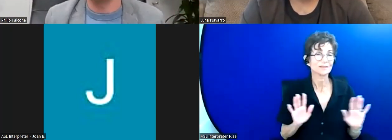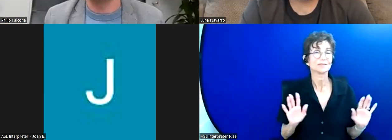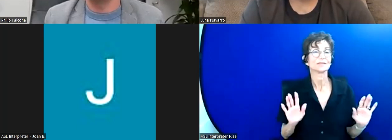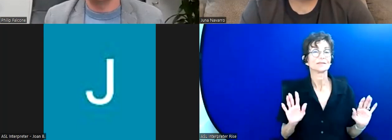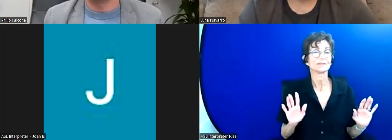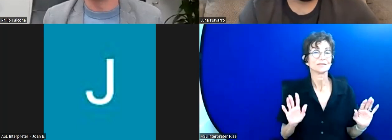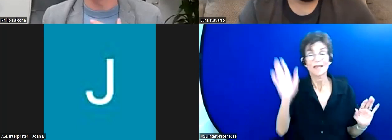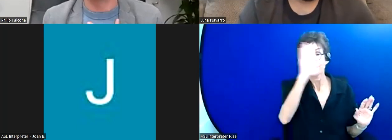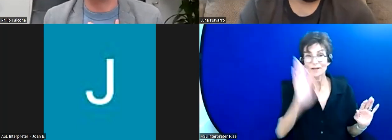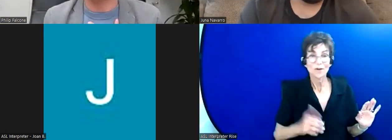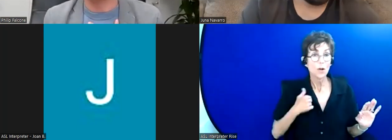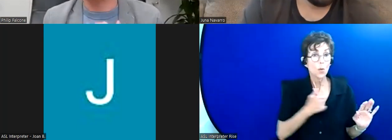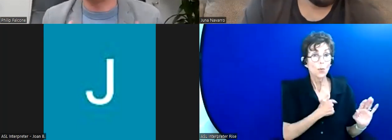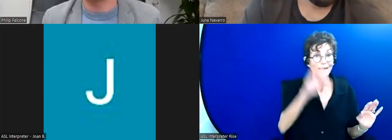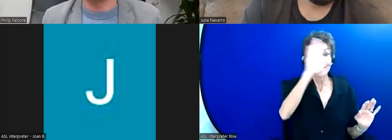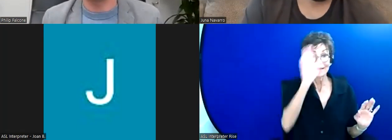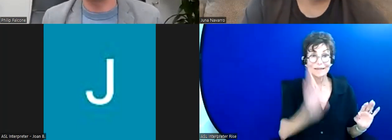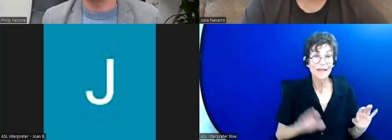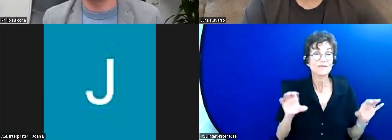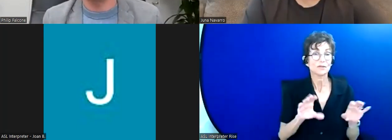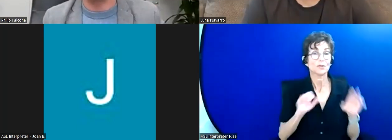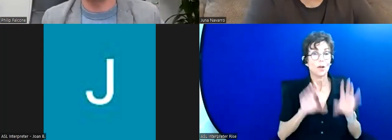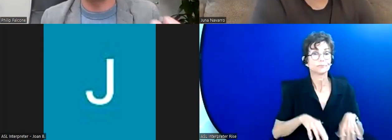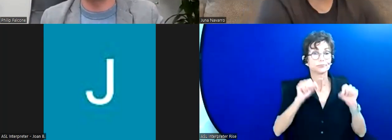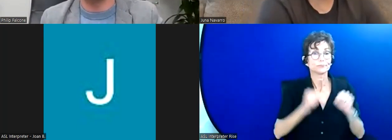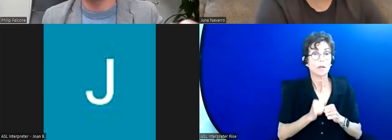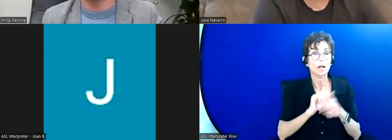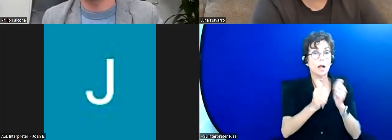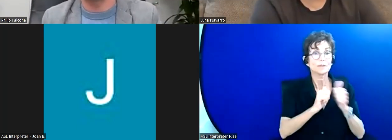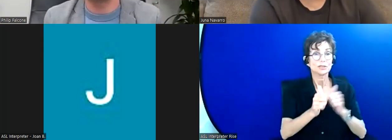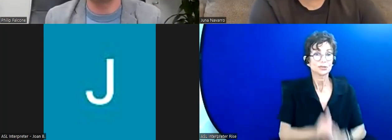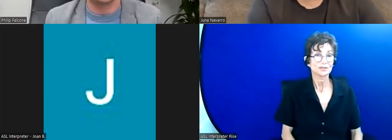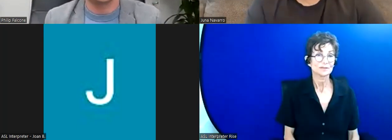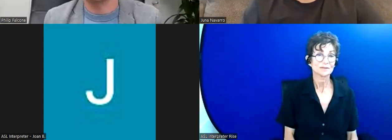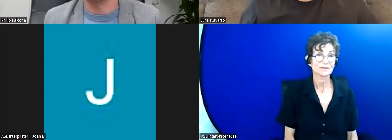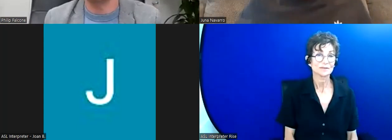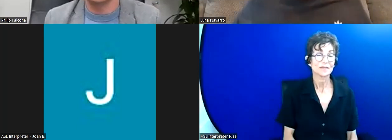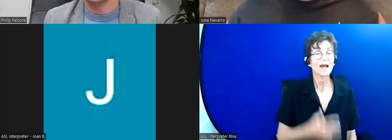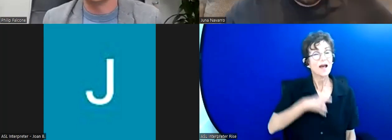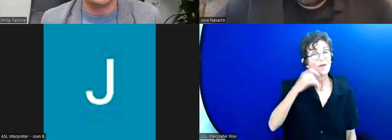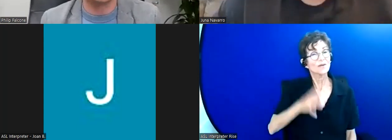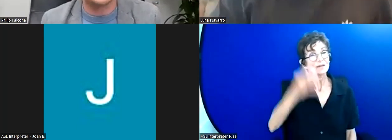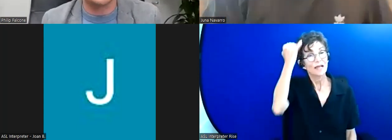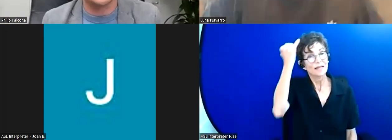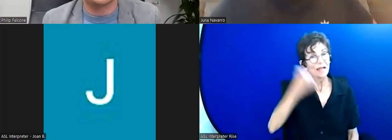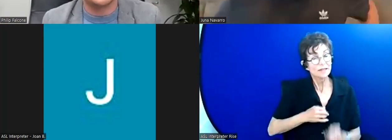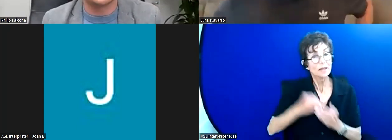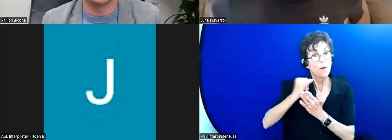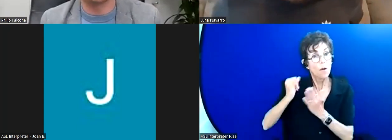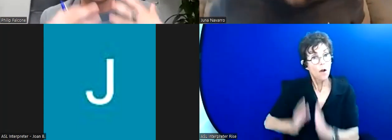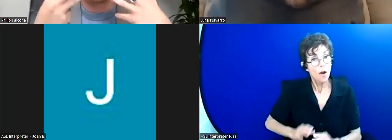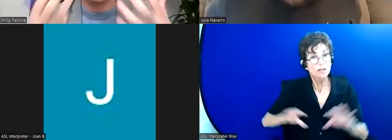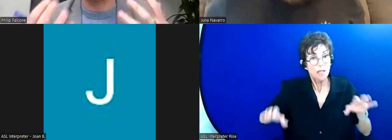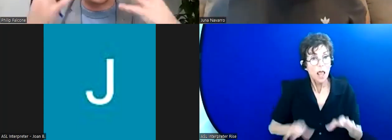competition. The reason we don't is because I don't like the idea of requiring an artist to do all this work up front,